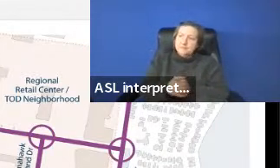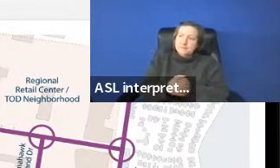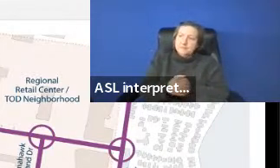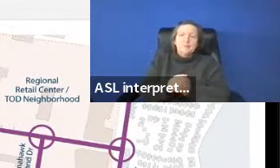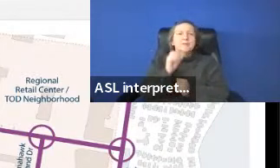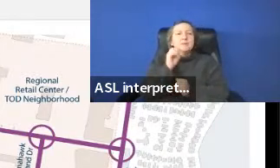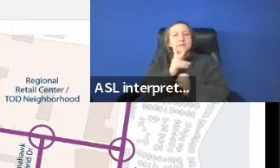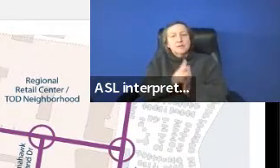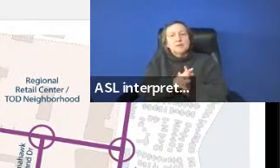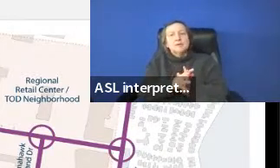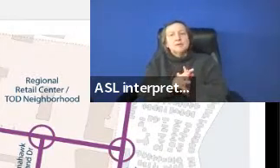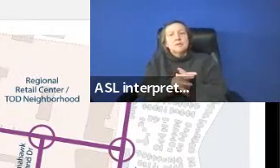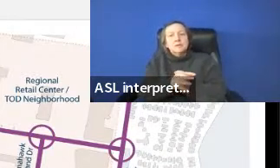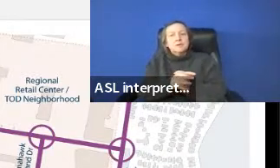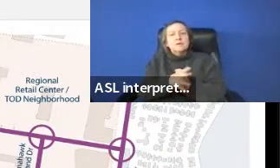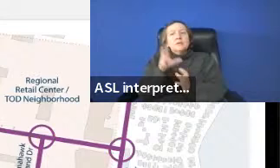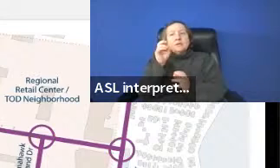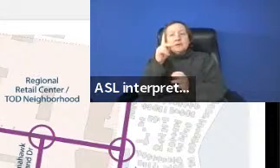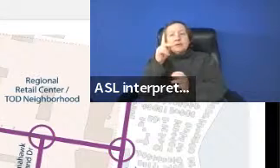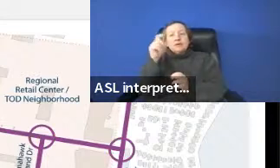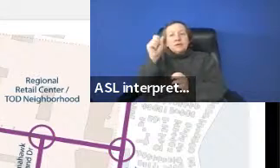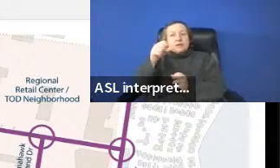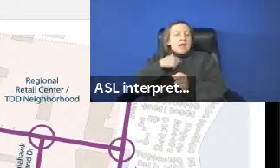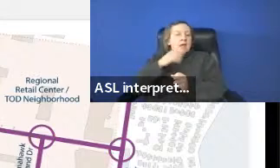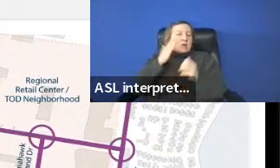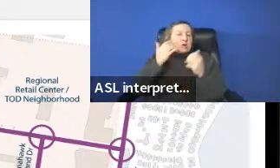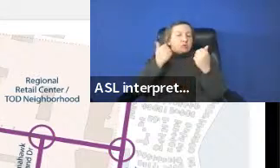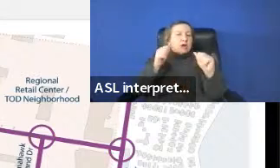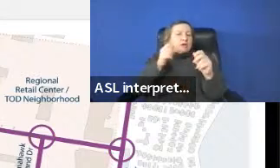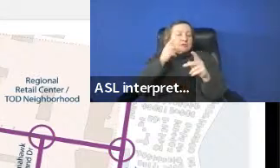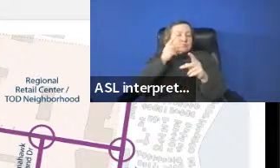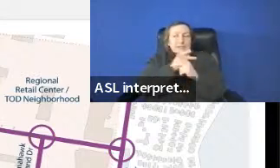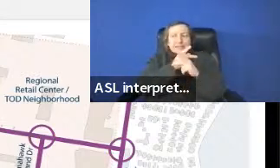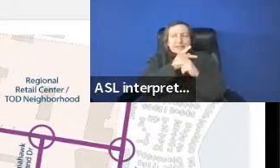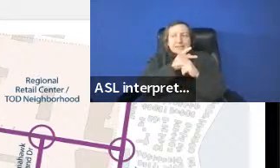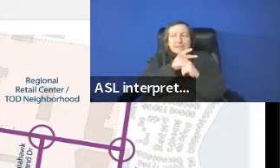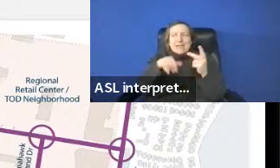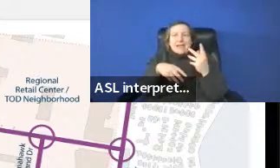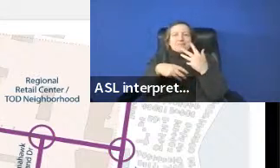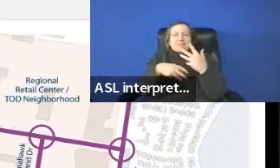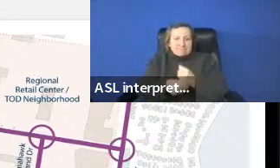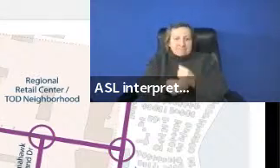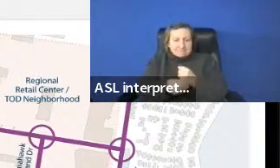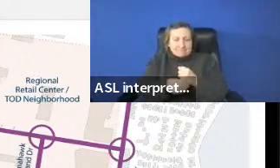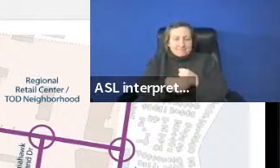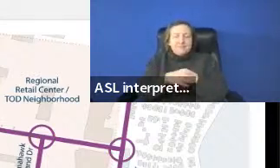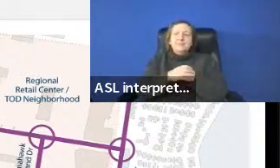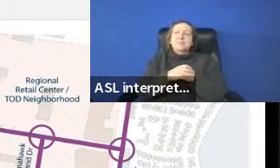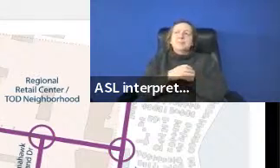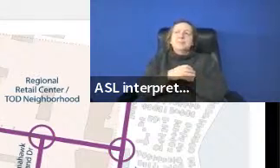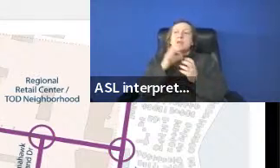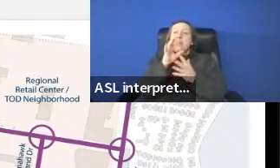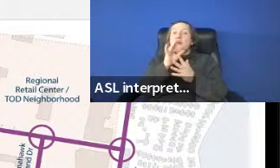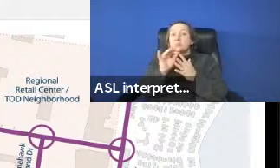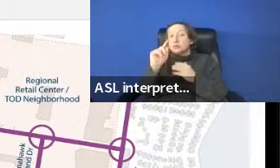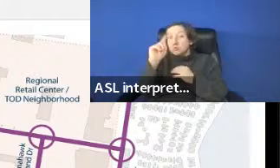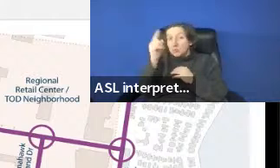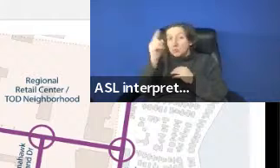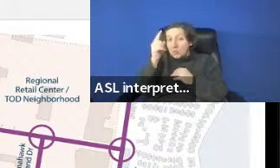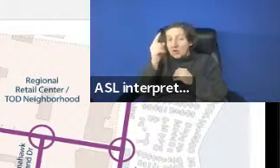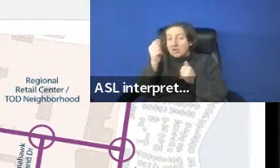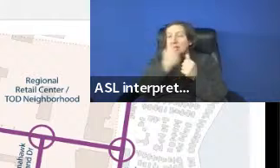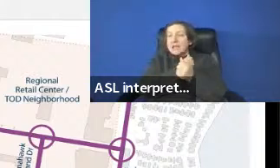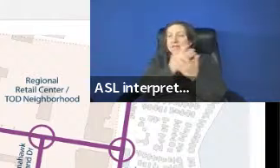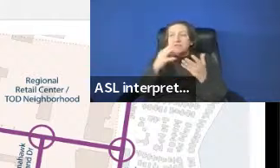Okay. I'll try to keep this in a nutshell. Option 1. So everything in